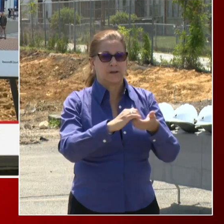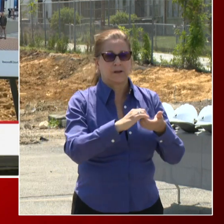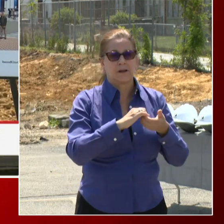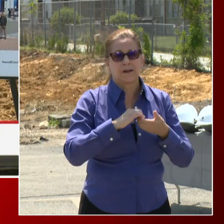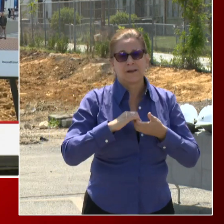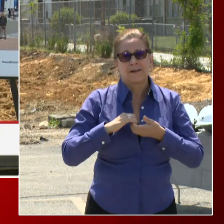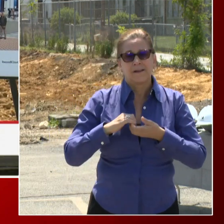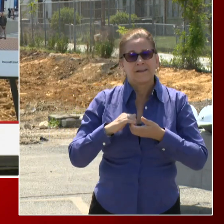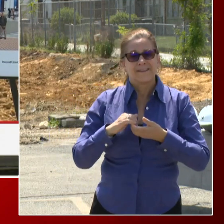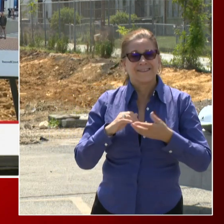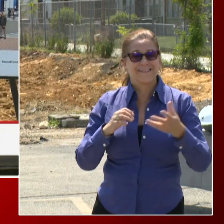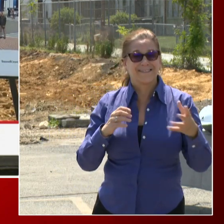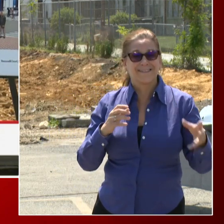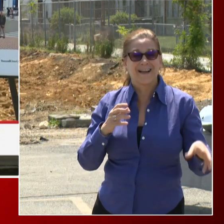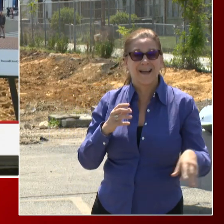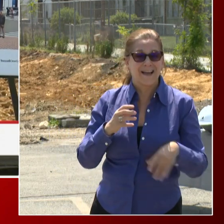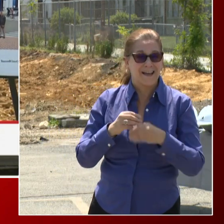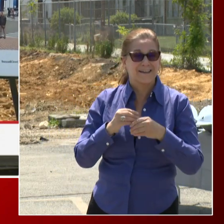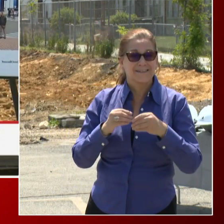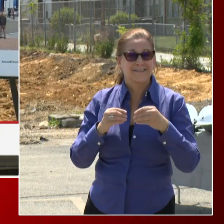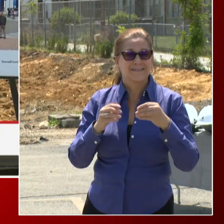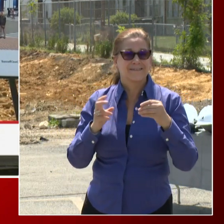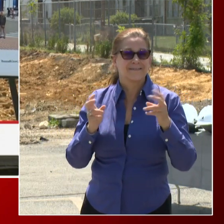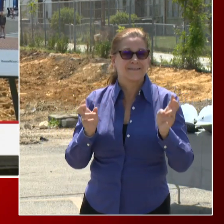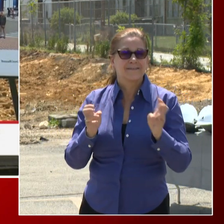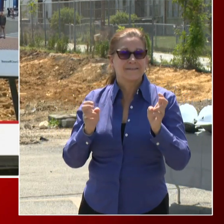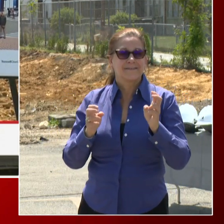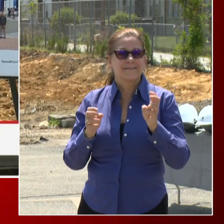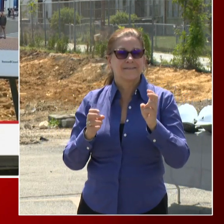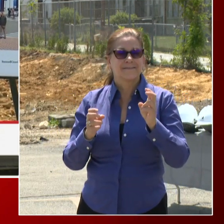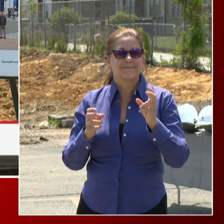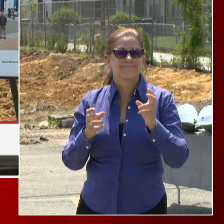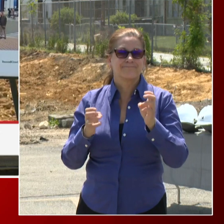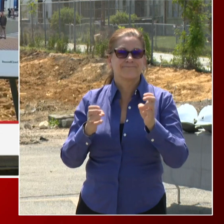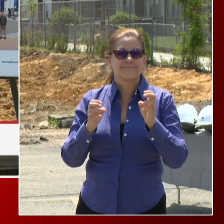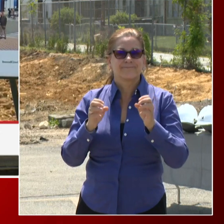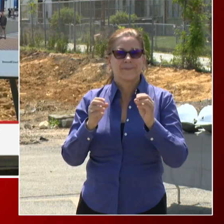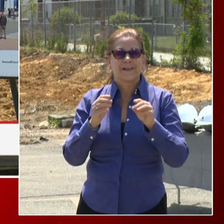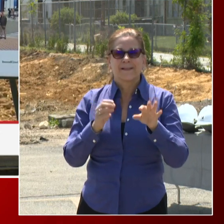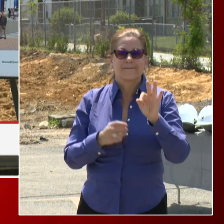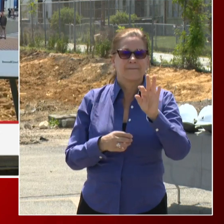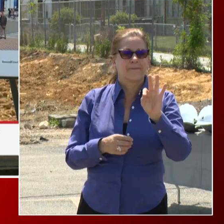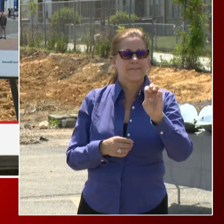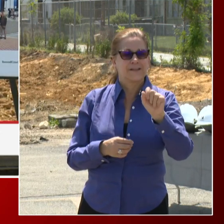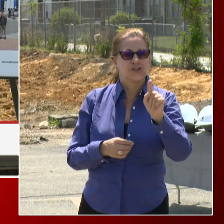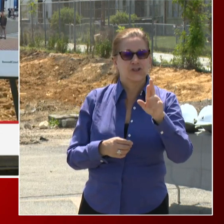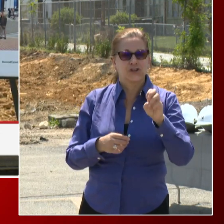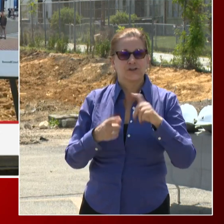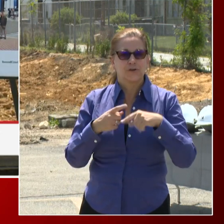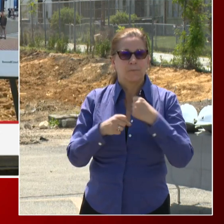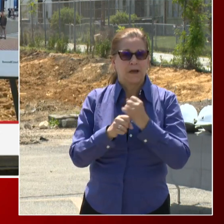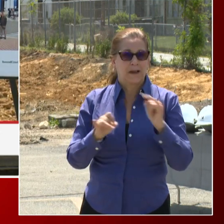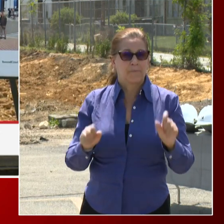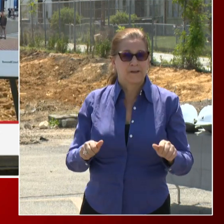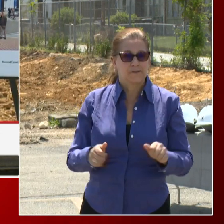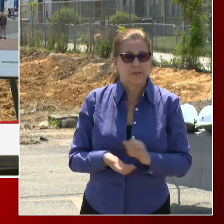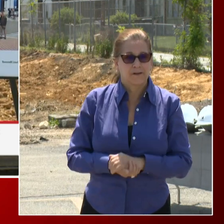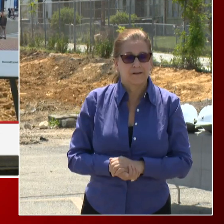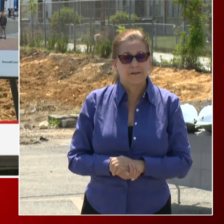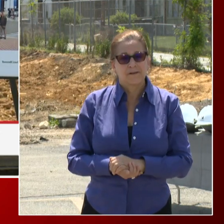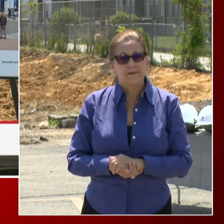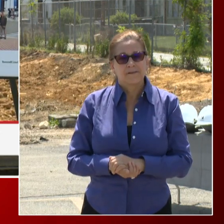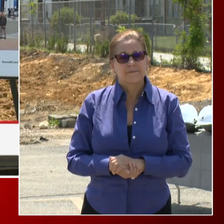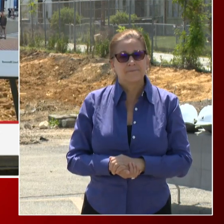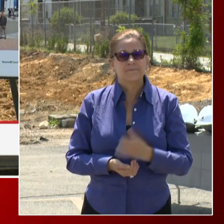takes a village. And I would personally also like to thank the Cedar team, including Carlos Bonner and Jessica Tan,